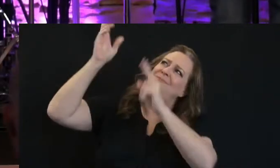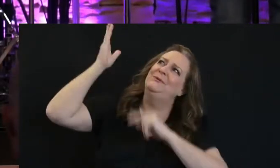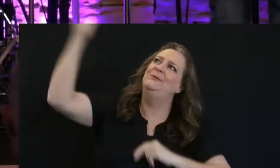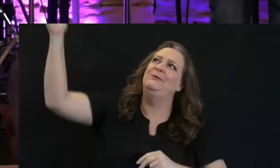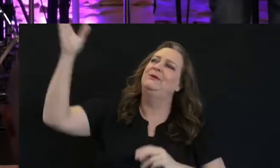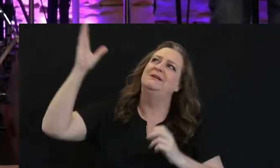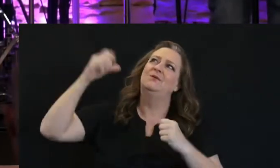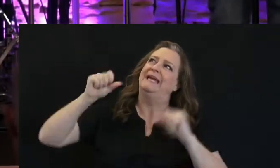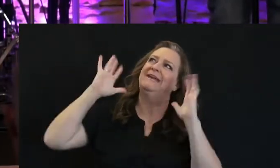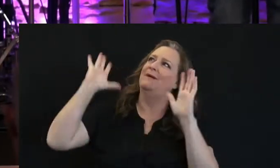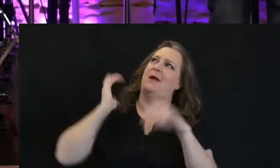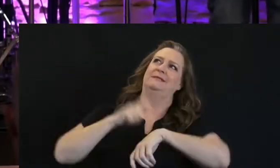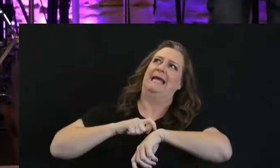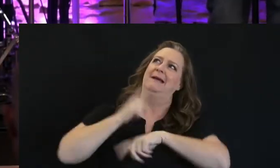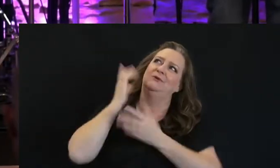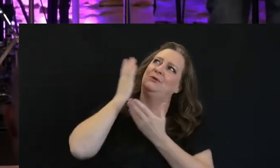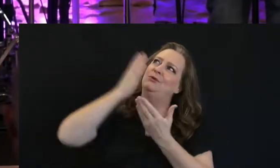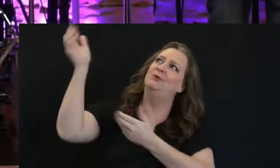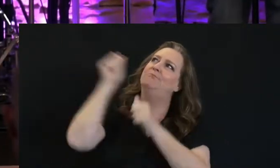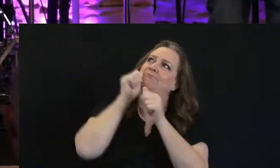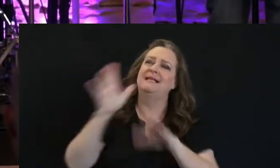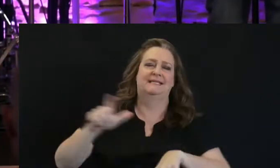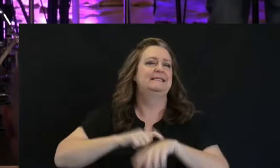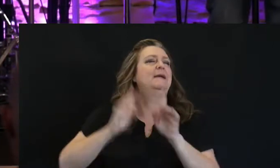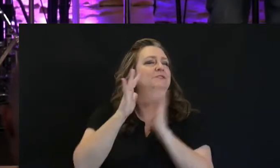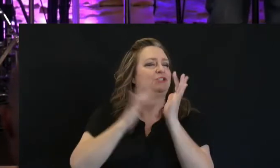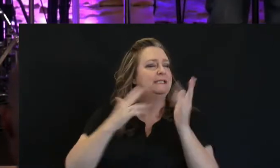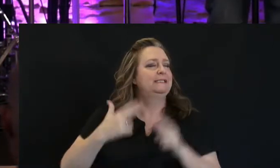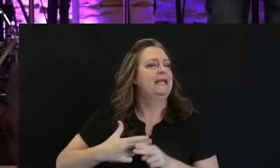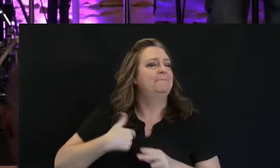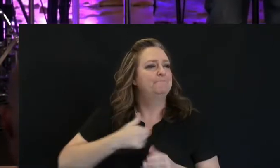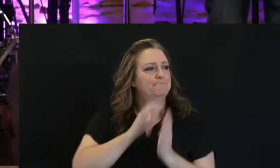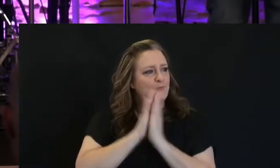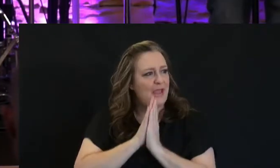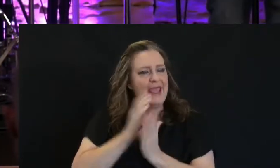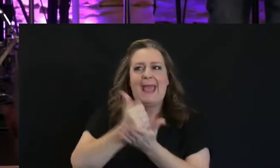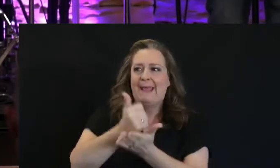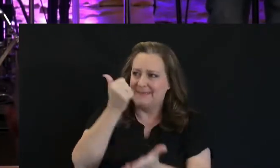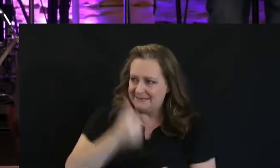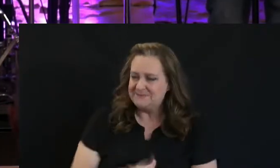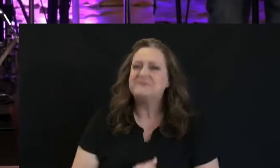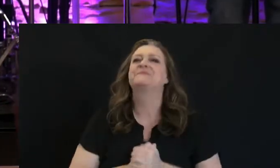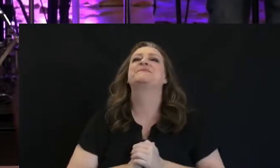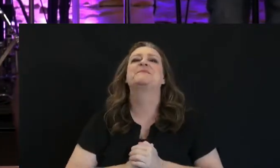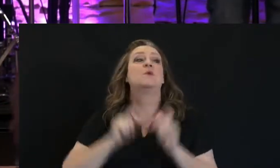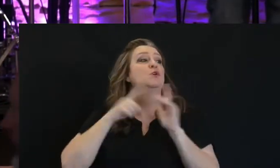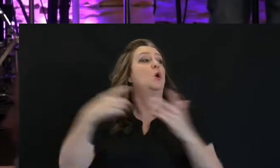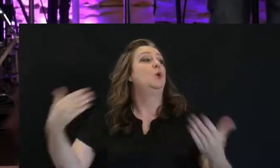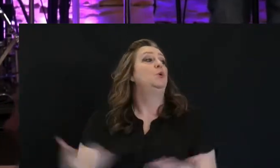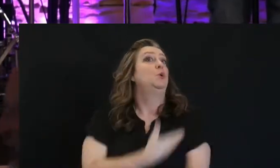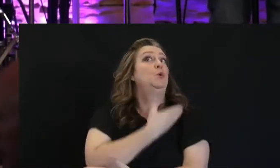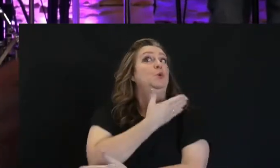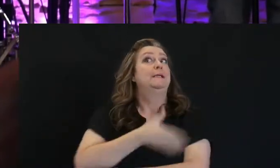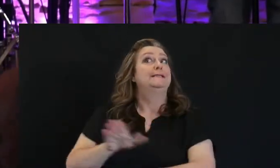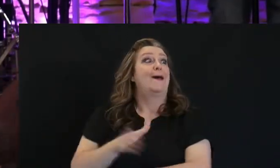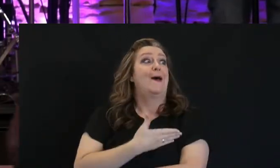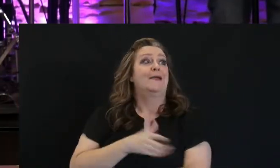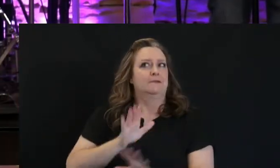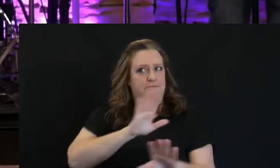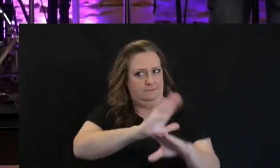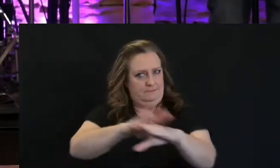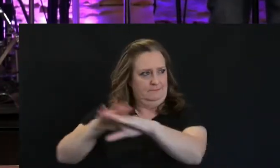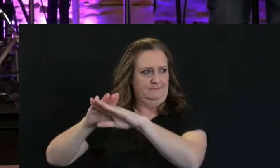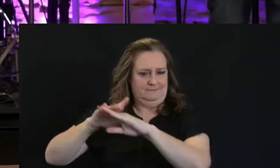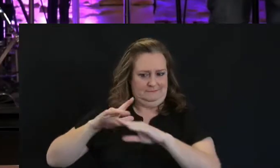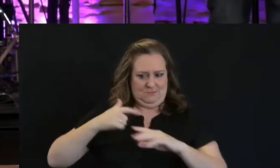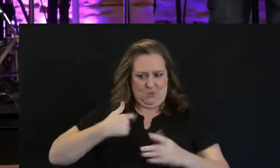to you. Just bless this time. In Jesus' name we pray. Amen. We're going to start with a new song, so be forewarned. We're